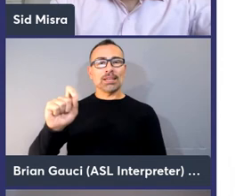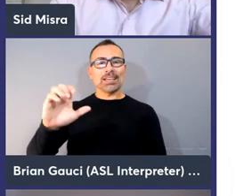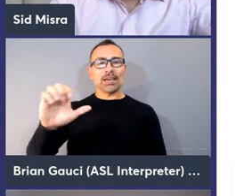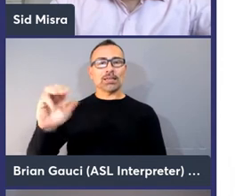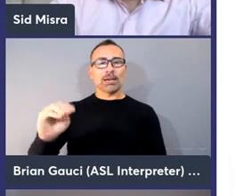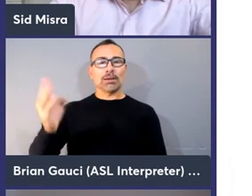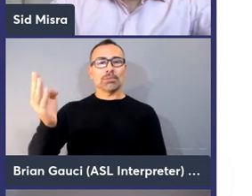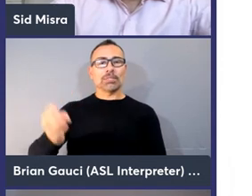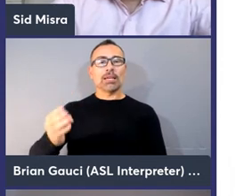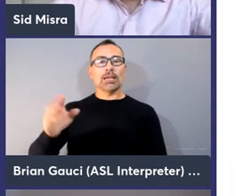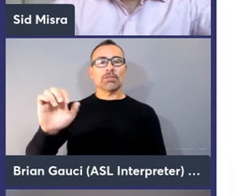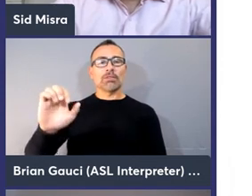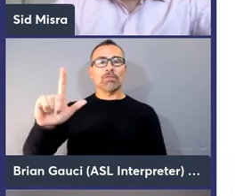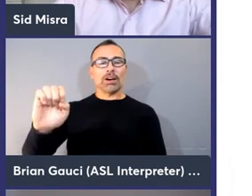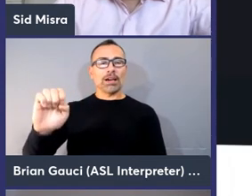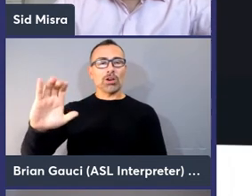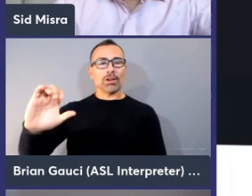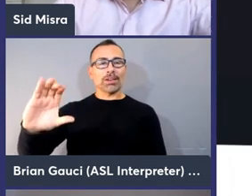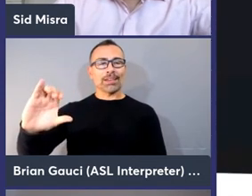amazon.com/, there we go.